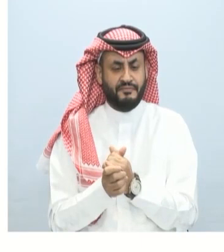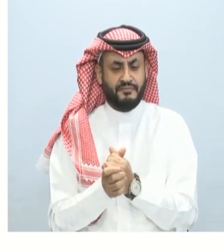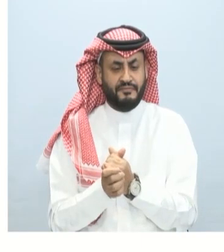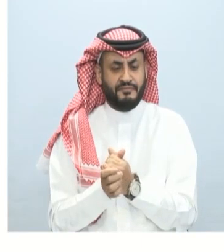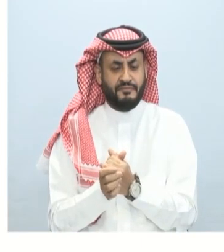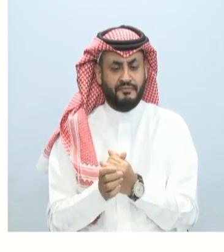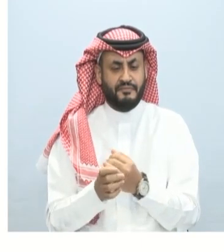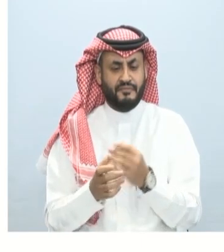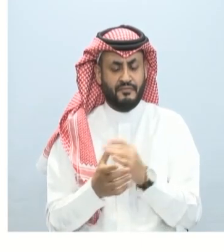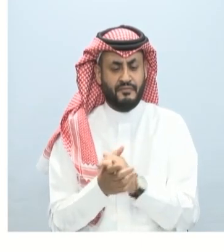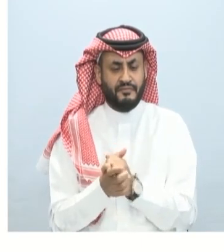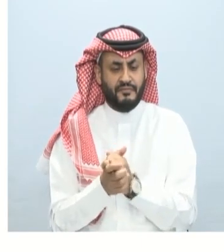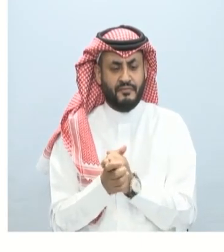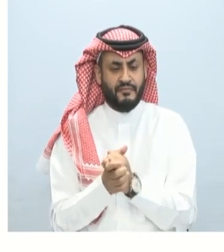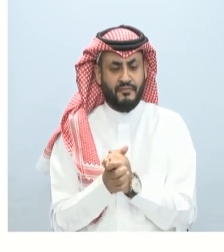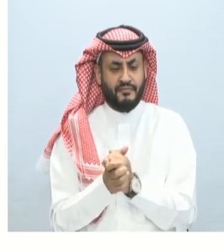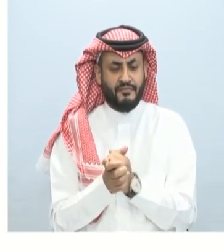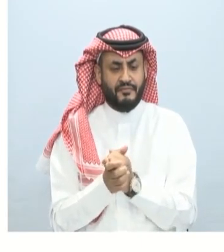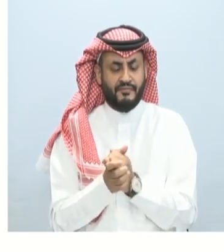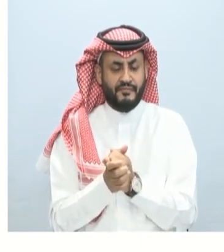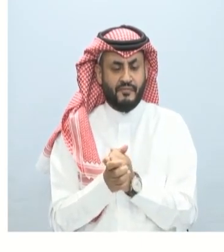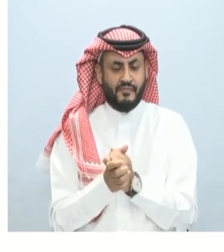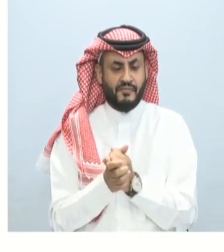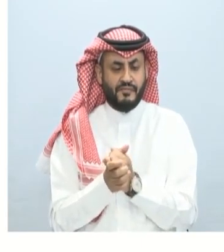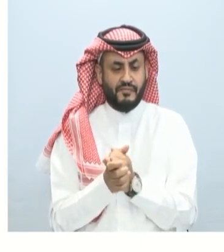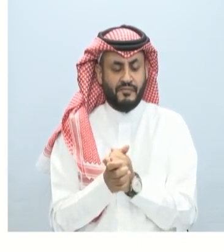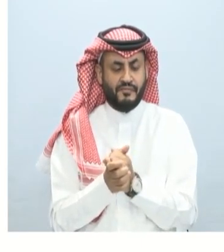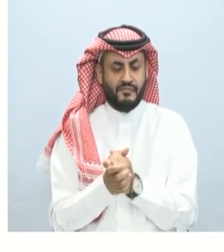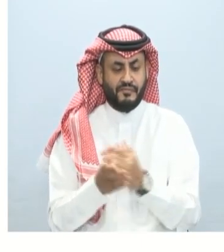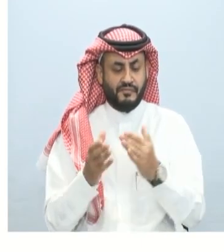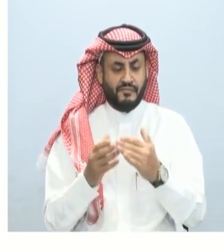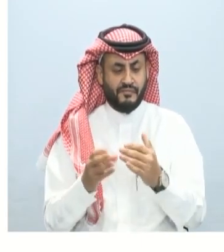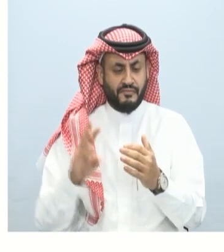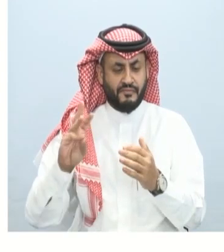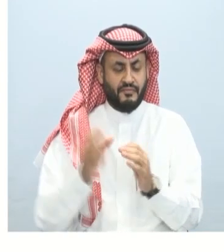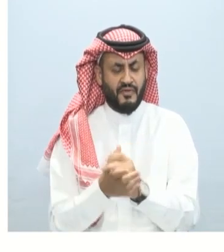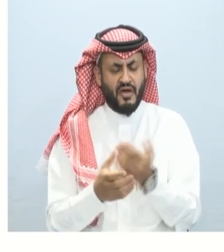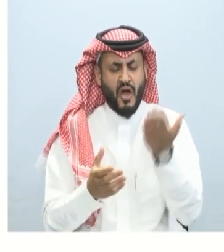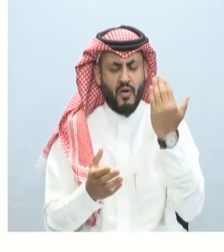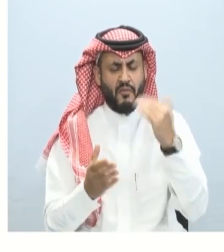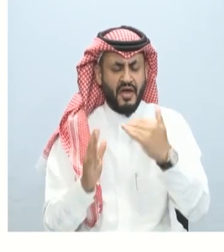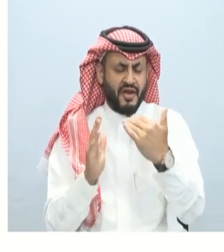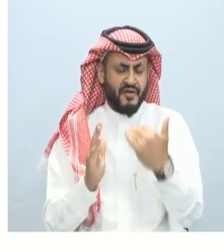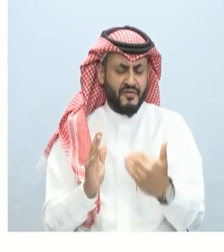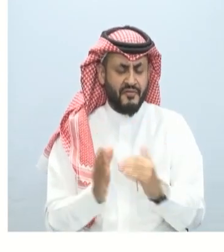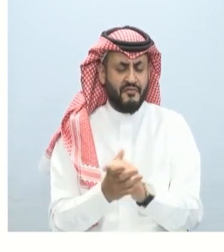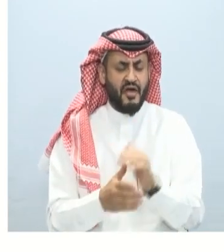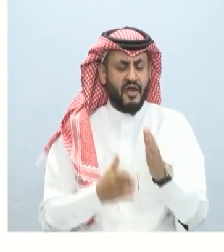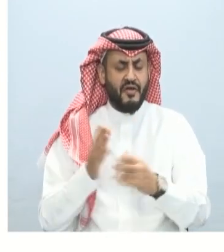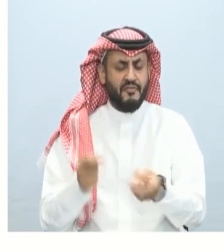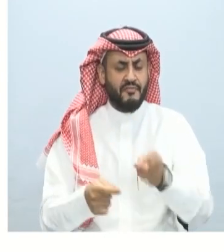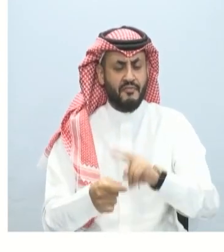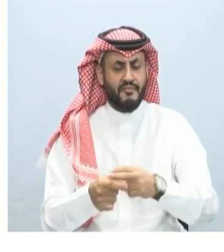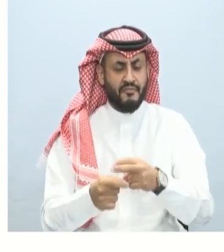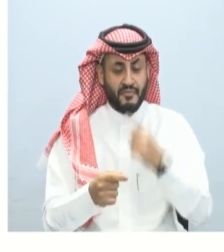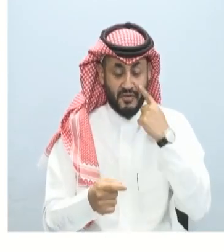after a while, she was used to it. When I was younger, I exercised rigorously. Do you